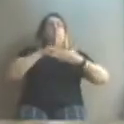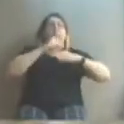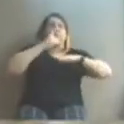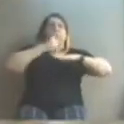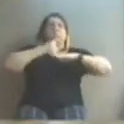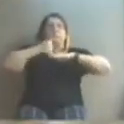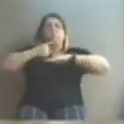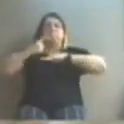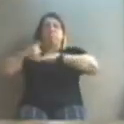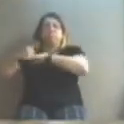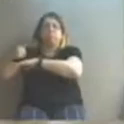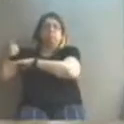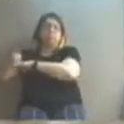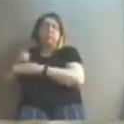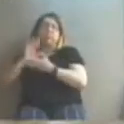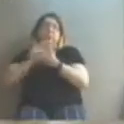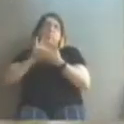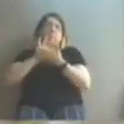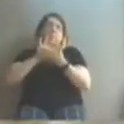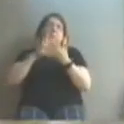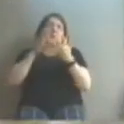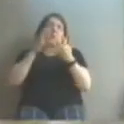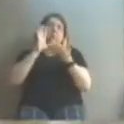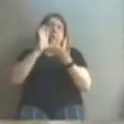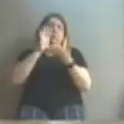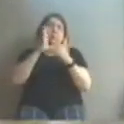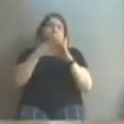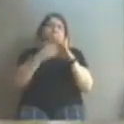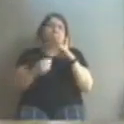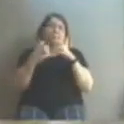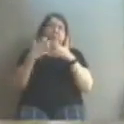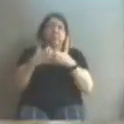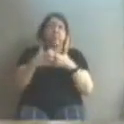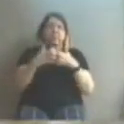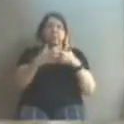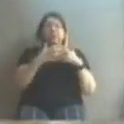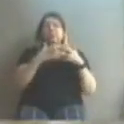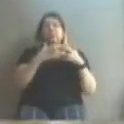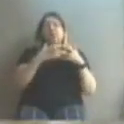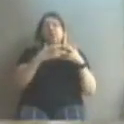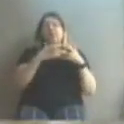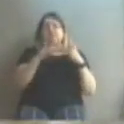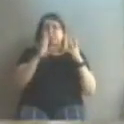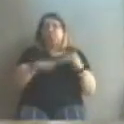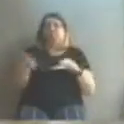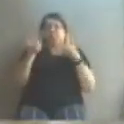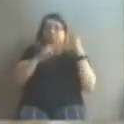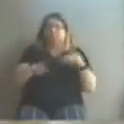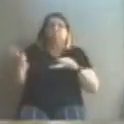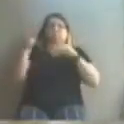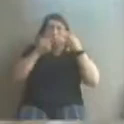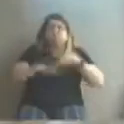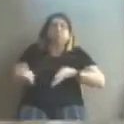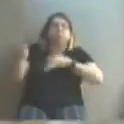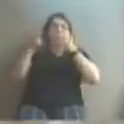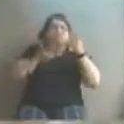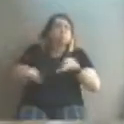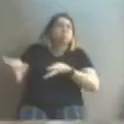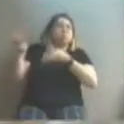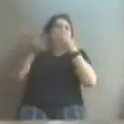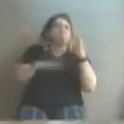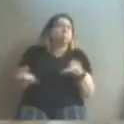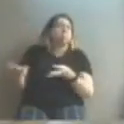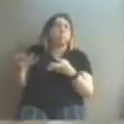copy machine, which I know you've all heard about, the school copy machine is sitting there just chunking out thousands of pages of paper. We